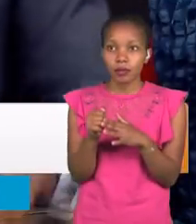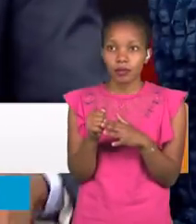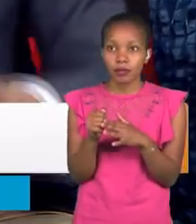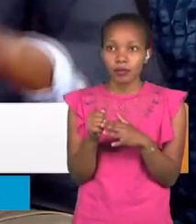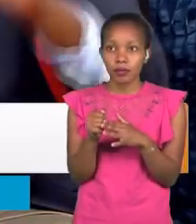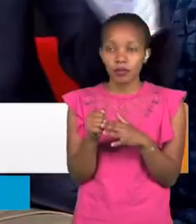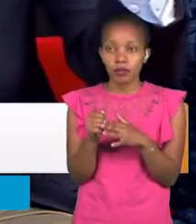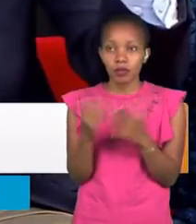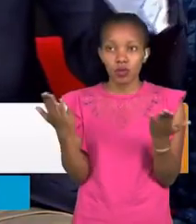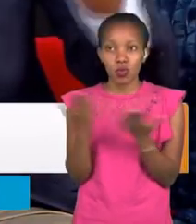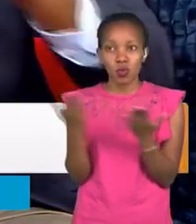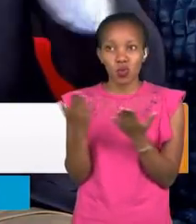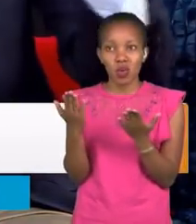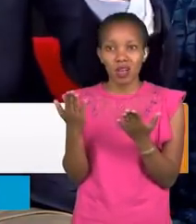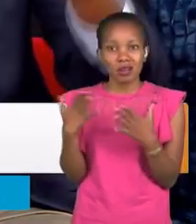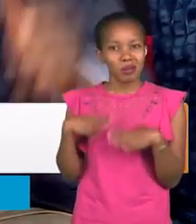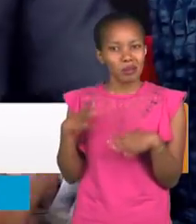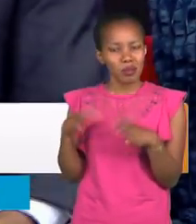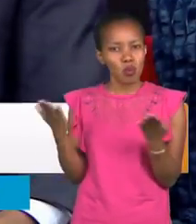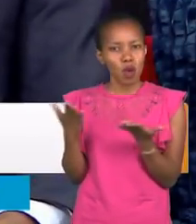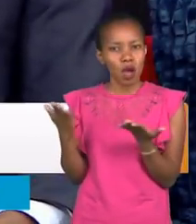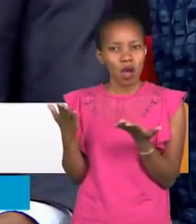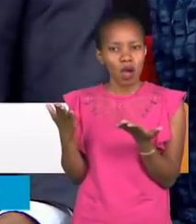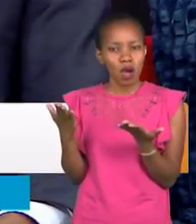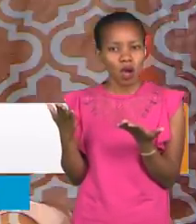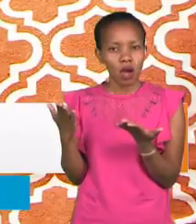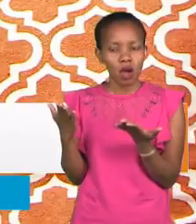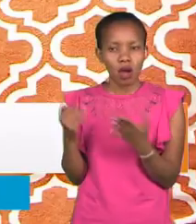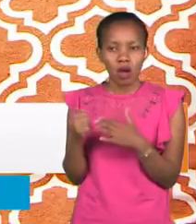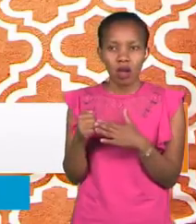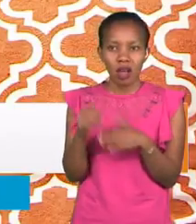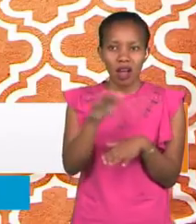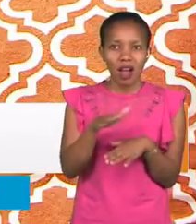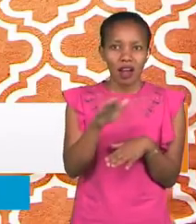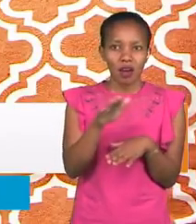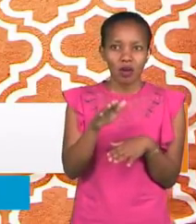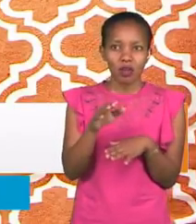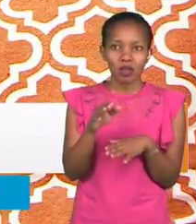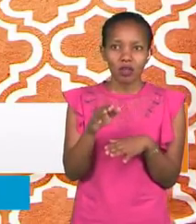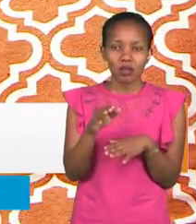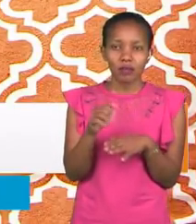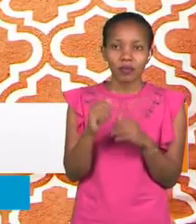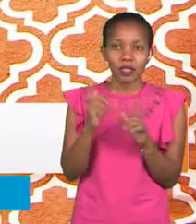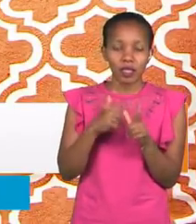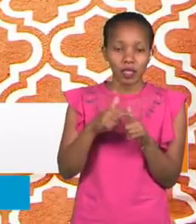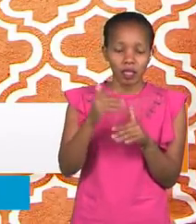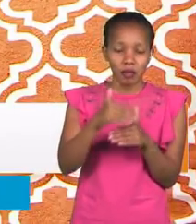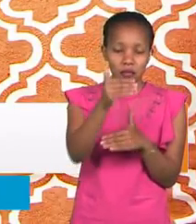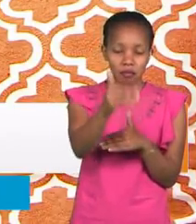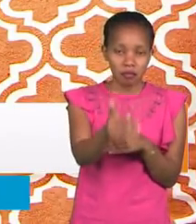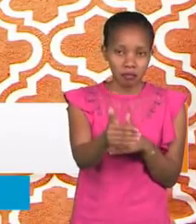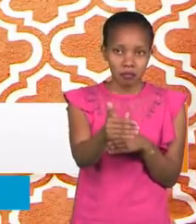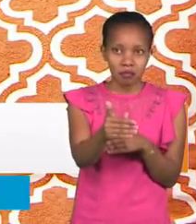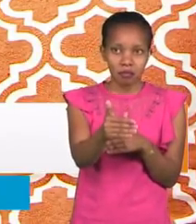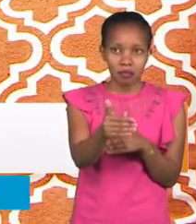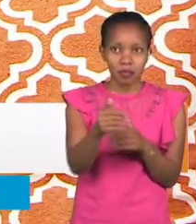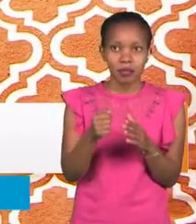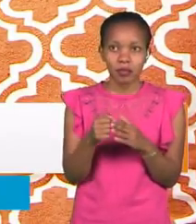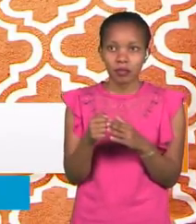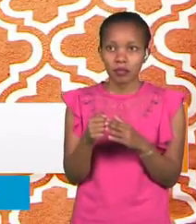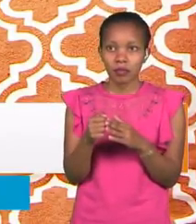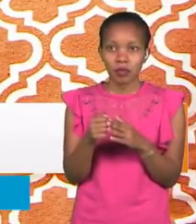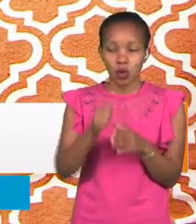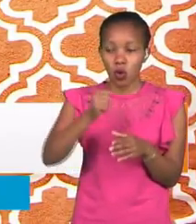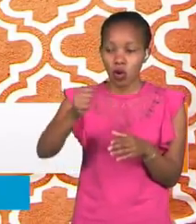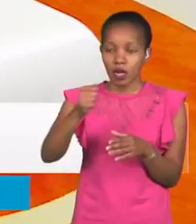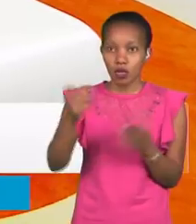Sorry? The DP residence somewhere there? No. Okay, actually, just around the stables. The next turn uh-huh. after the stables okay. on the right